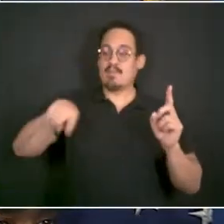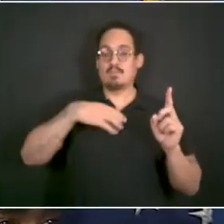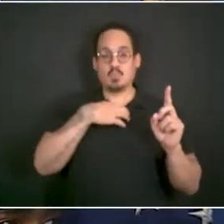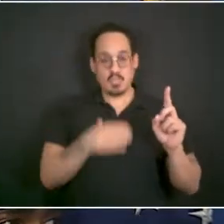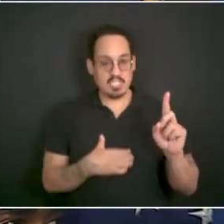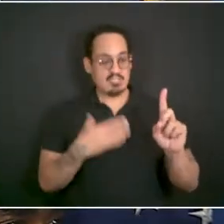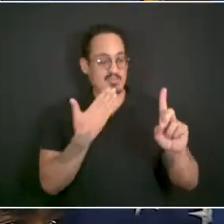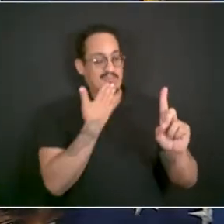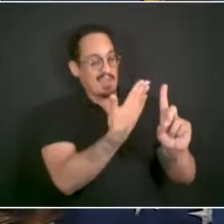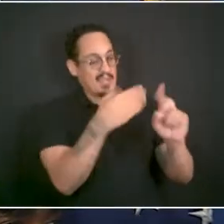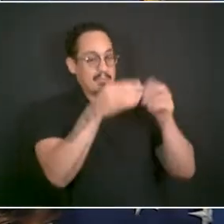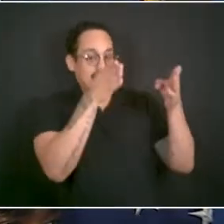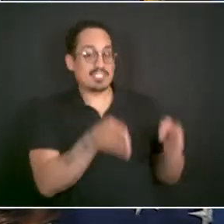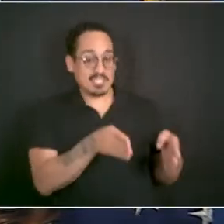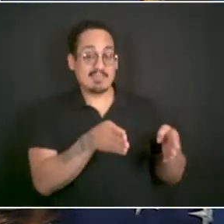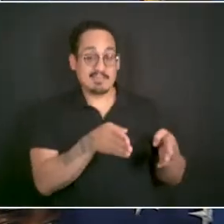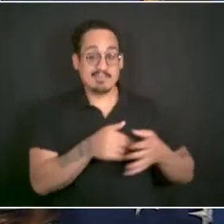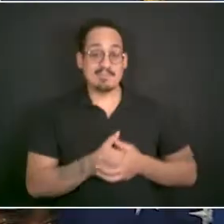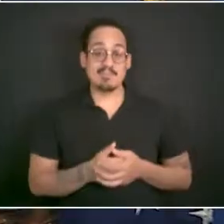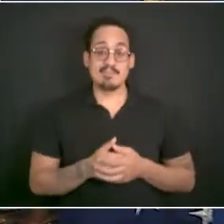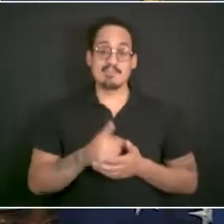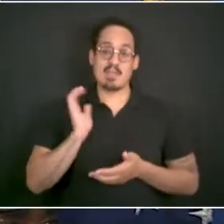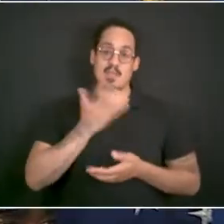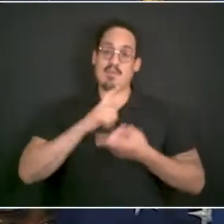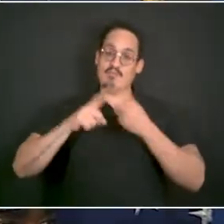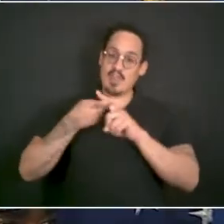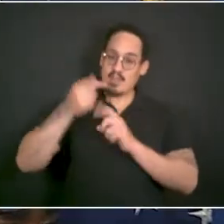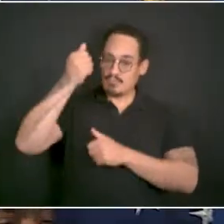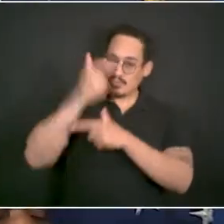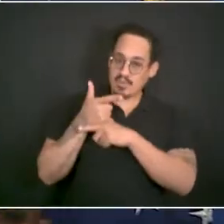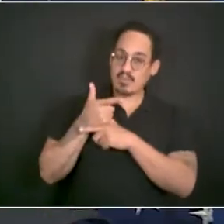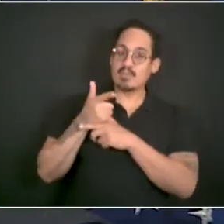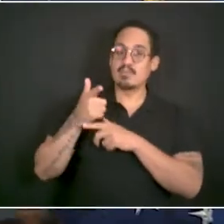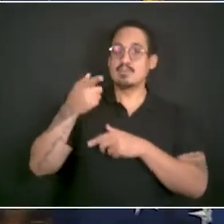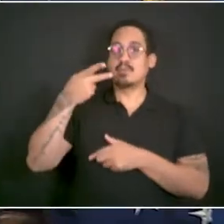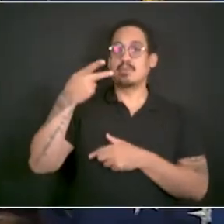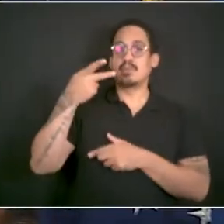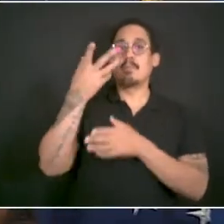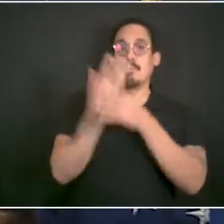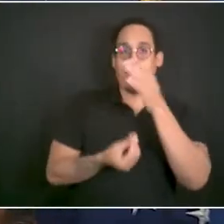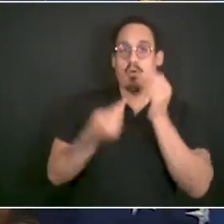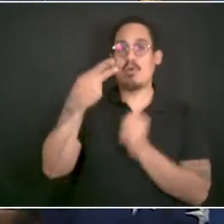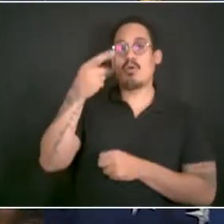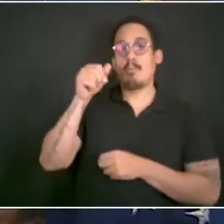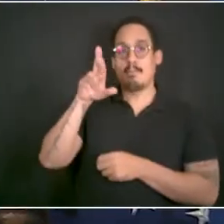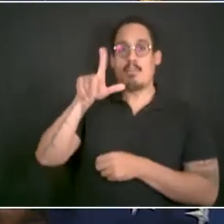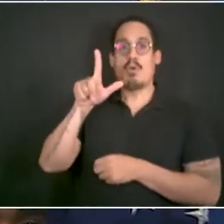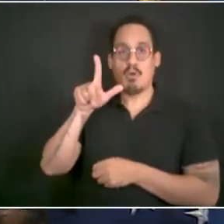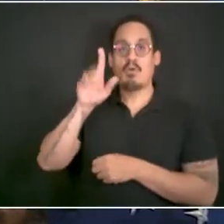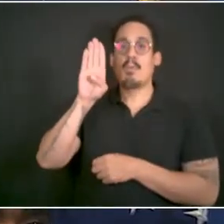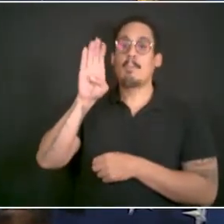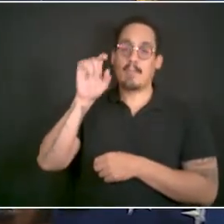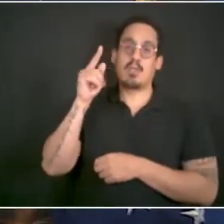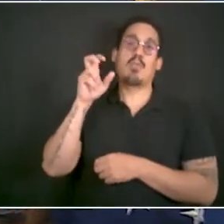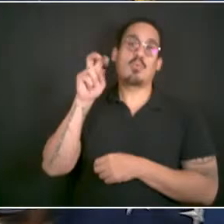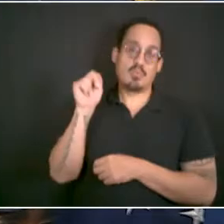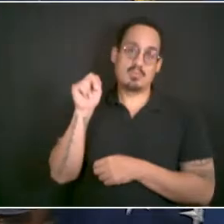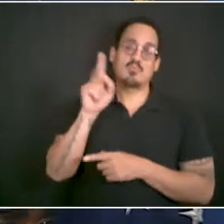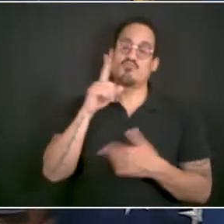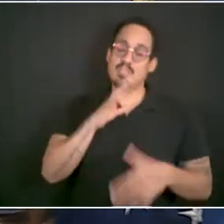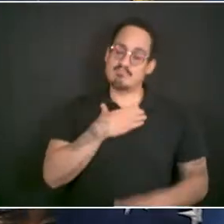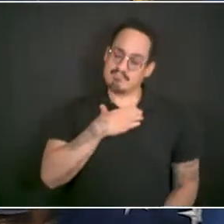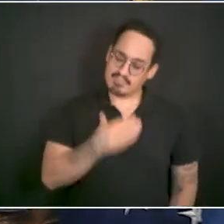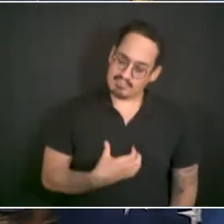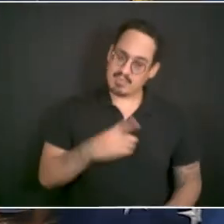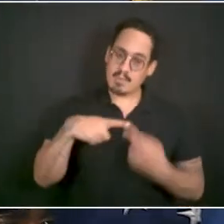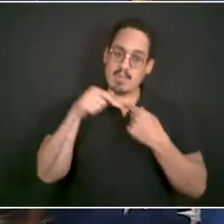person, and that's our colleague, our friend and our brother, the late Paul Vallone, who was very passionate about this project. And during his time